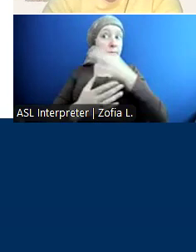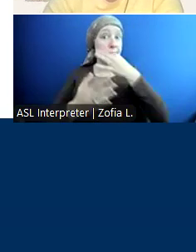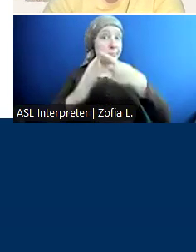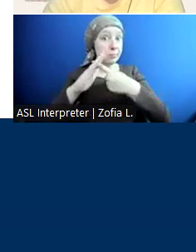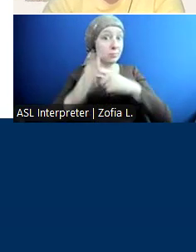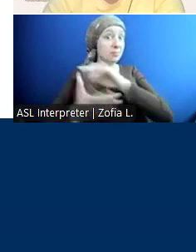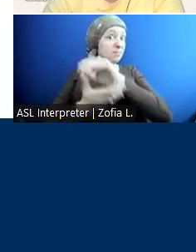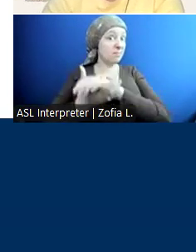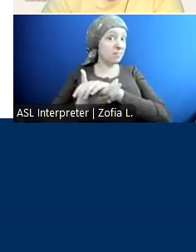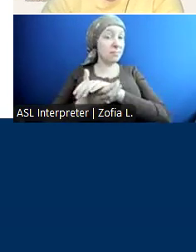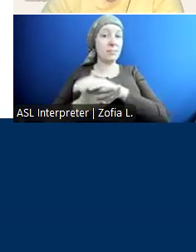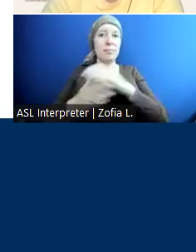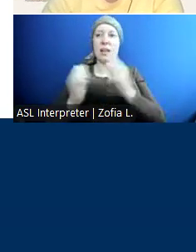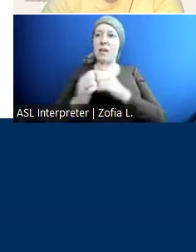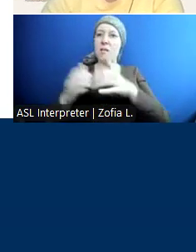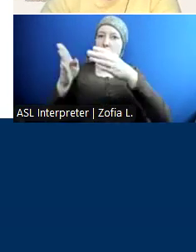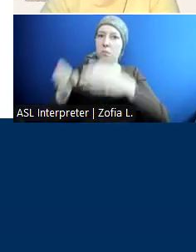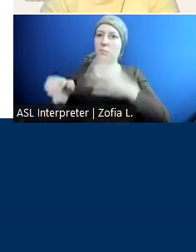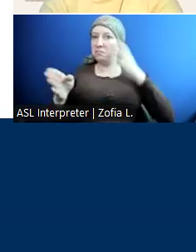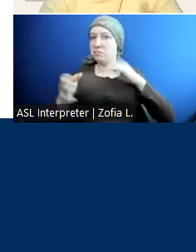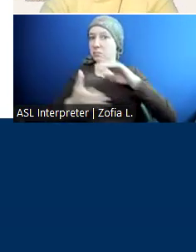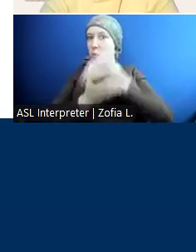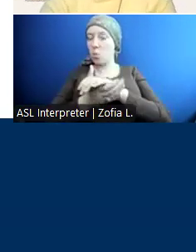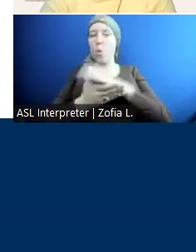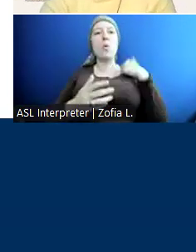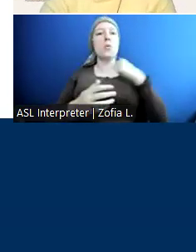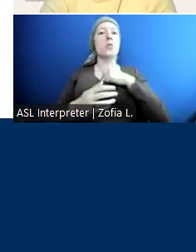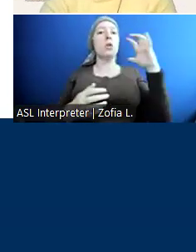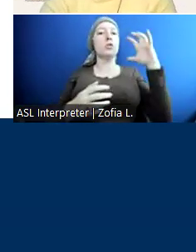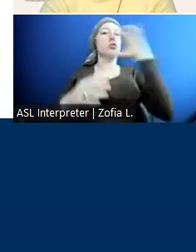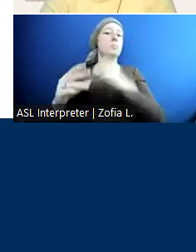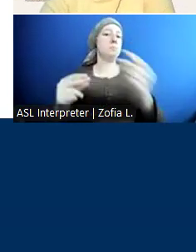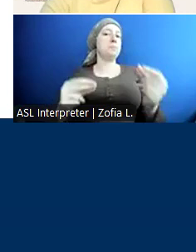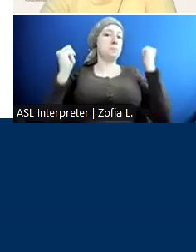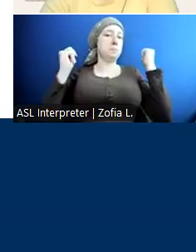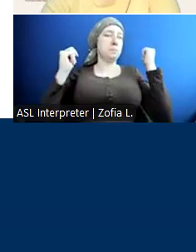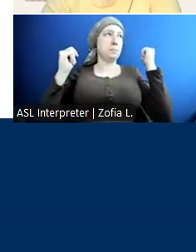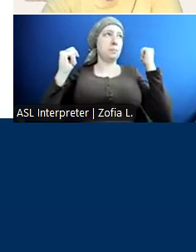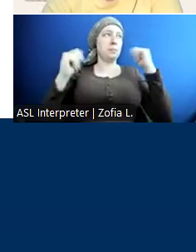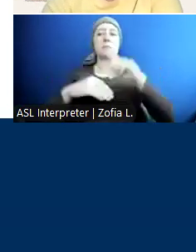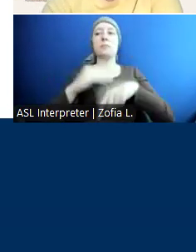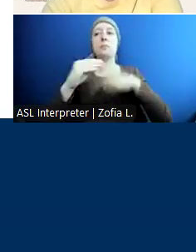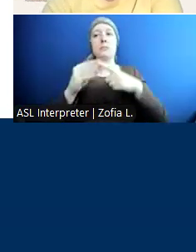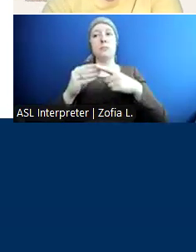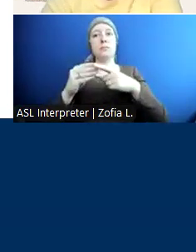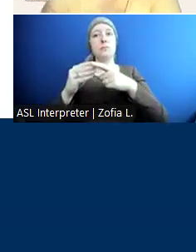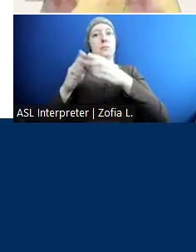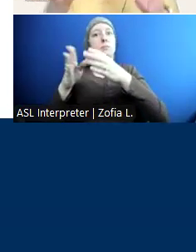how marriage came to be for that person, or do we immediately make assumptions, right, about, you know, about